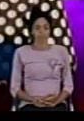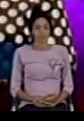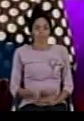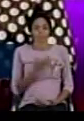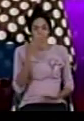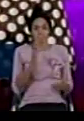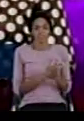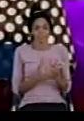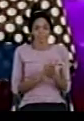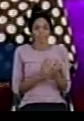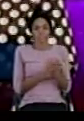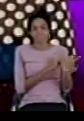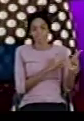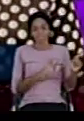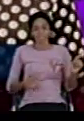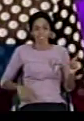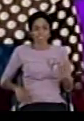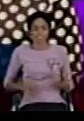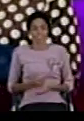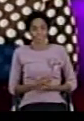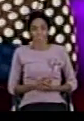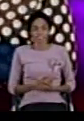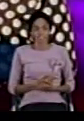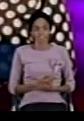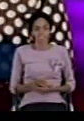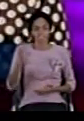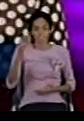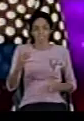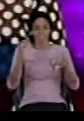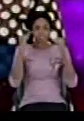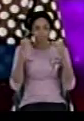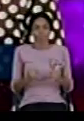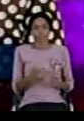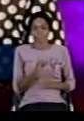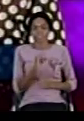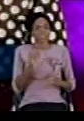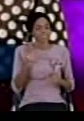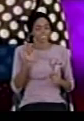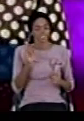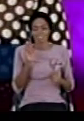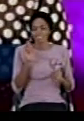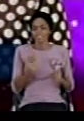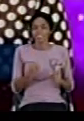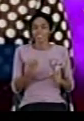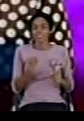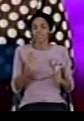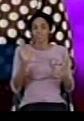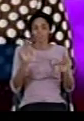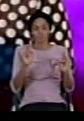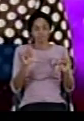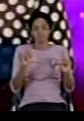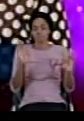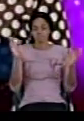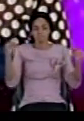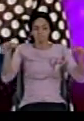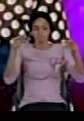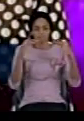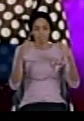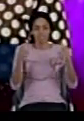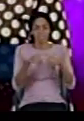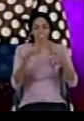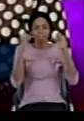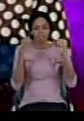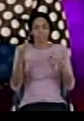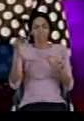Praise the Lord. God's power indeed knows no boundaries, as the power of God has been moving in mighty